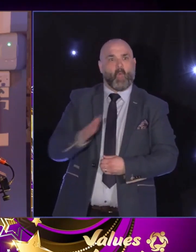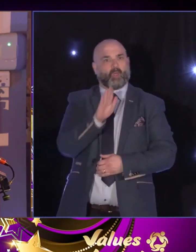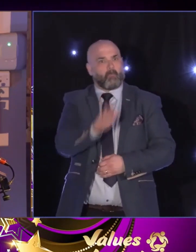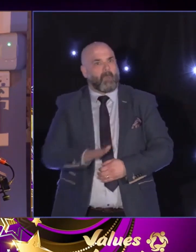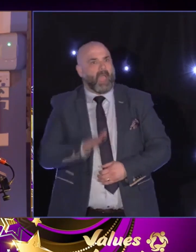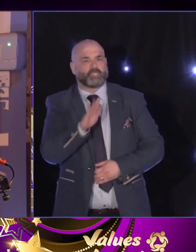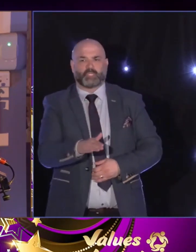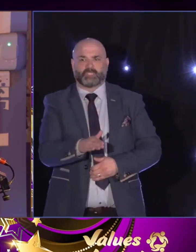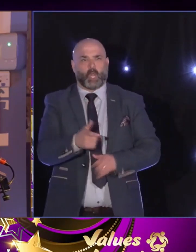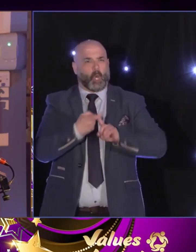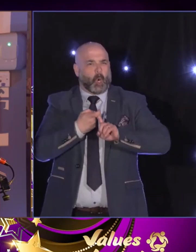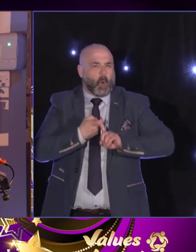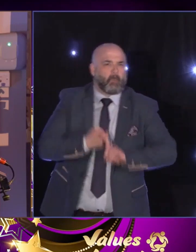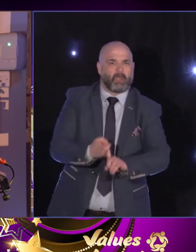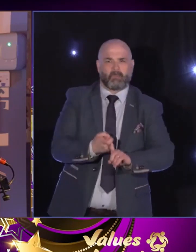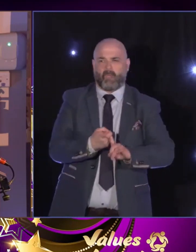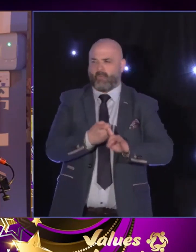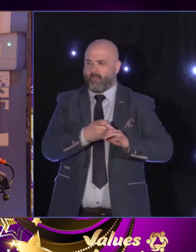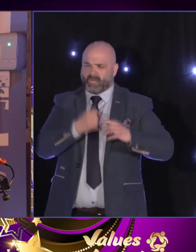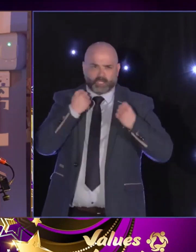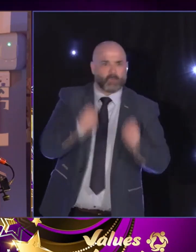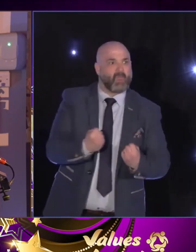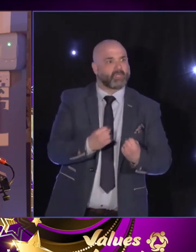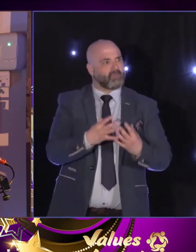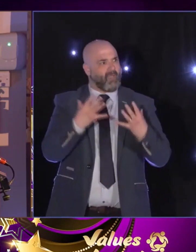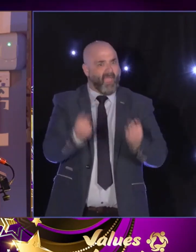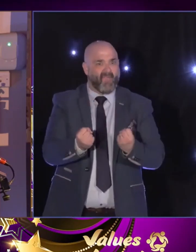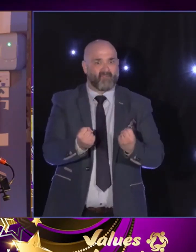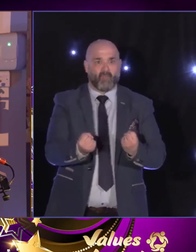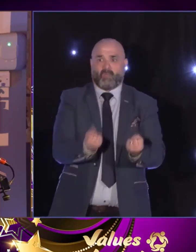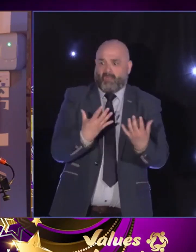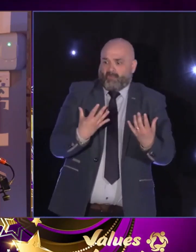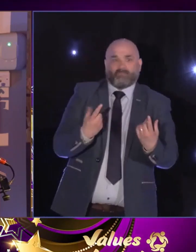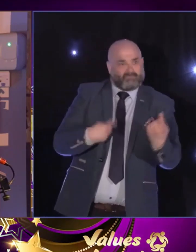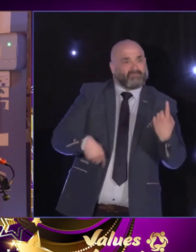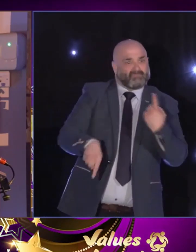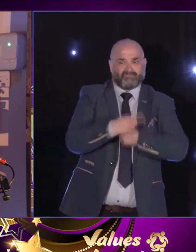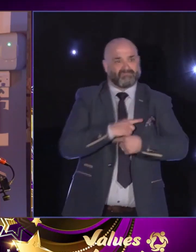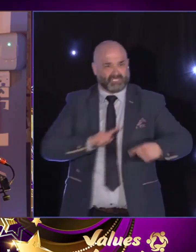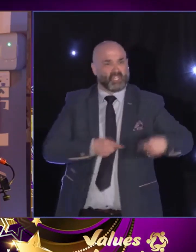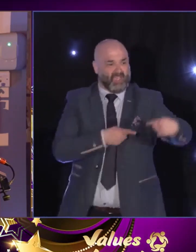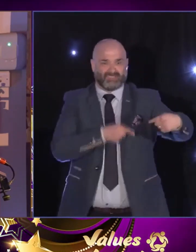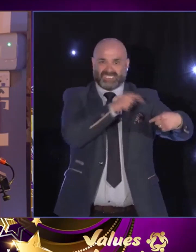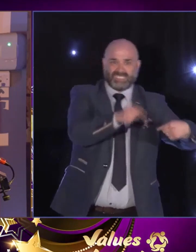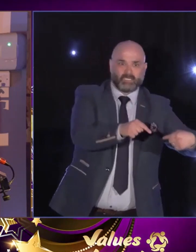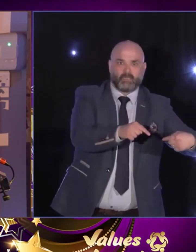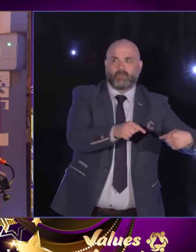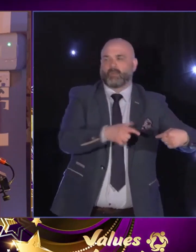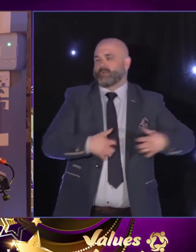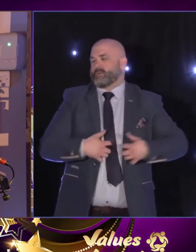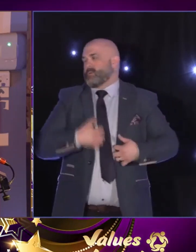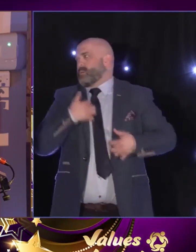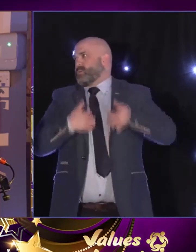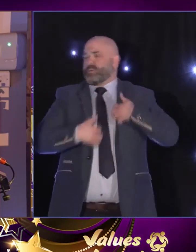commitment, that despite all of those challenges that you have thrown at us, that have been thrown at us, that it makes us all the more inspiring to